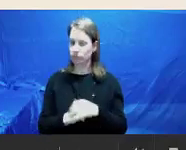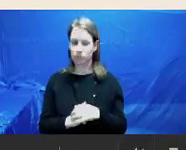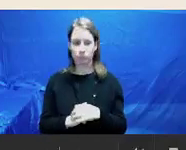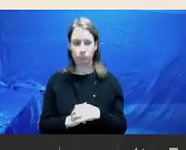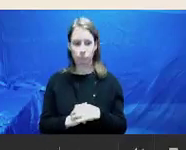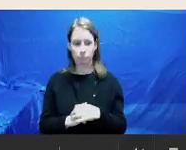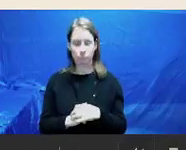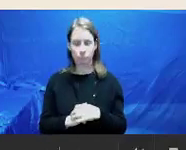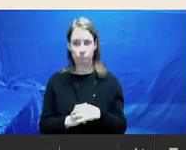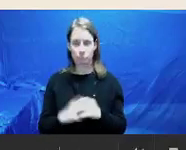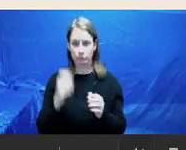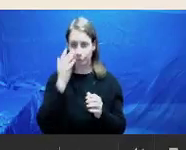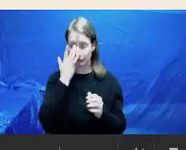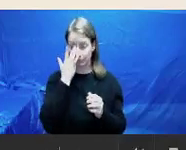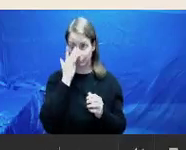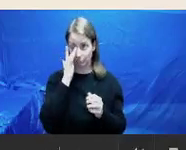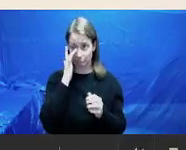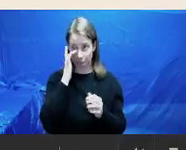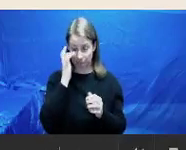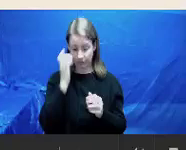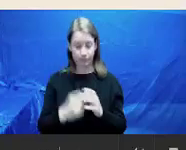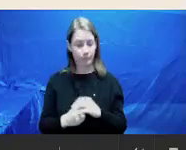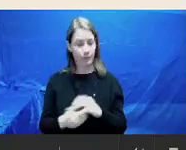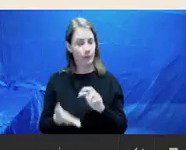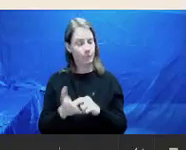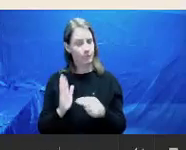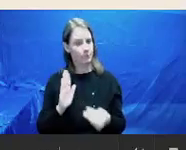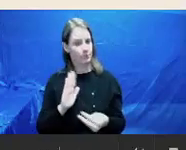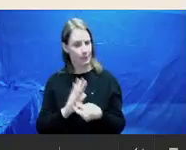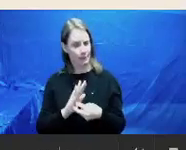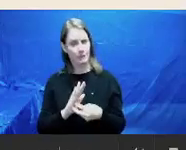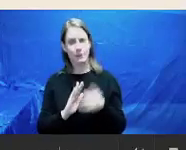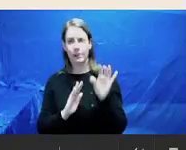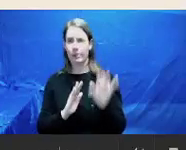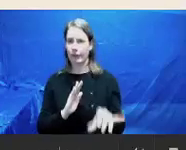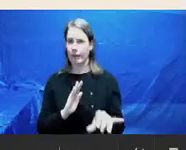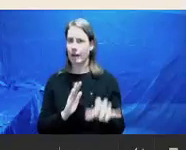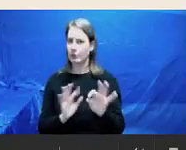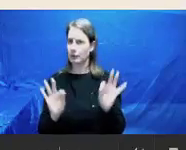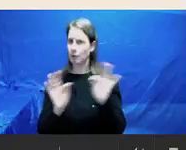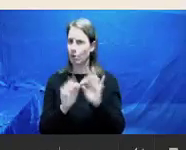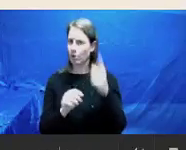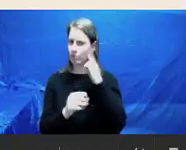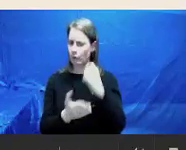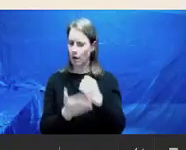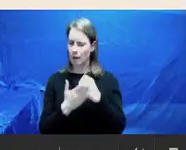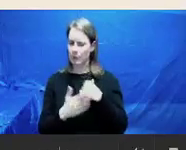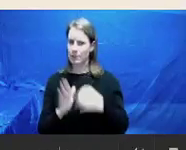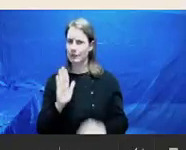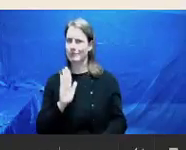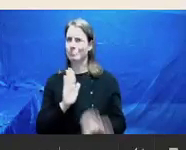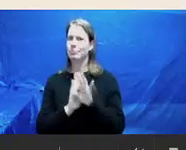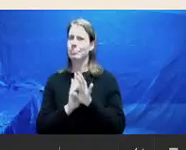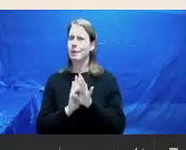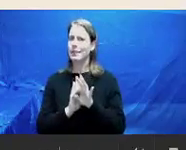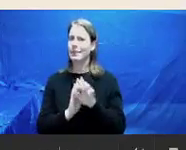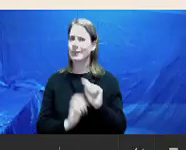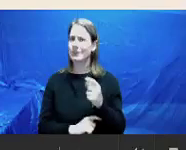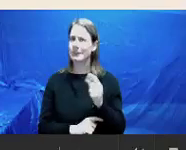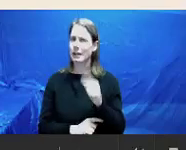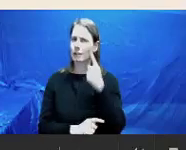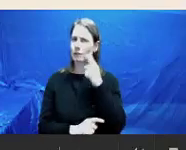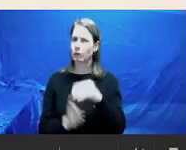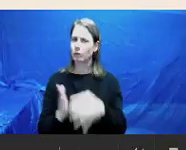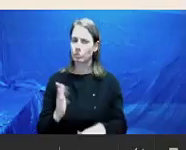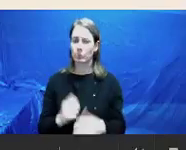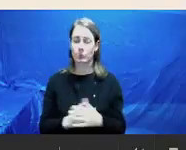text complexity is important in helping us choose the kinds of text that we put in front of our students. One of the goals of reading